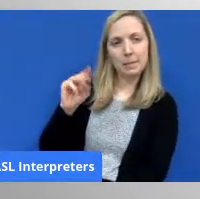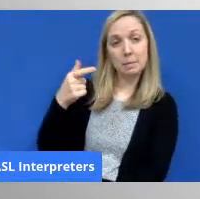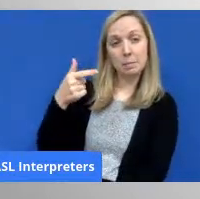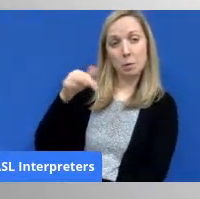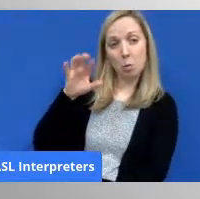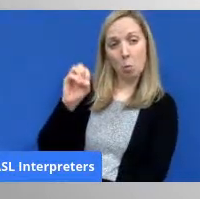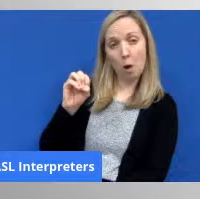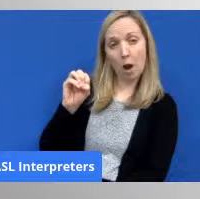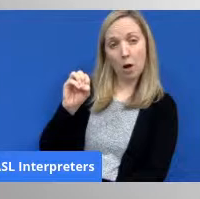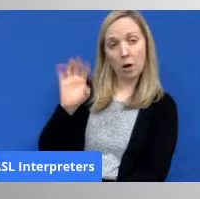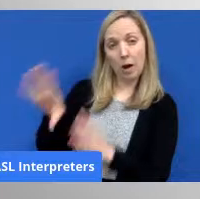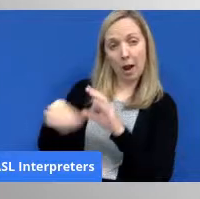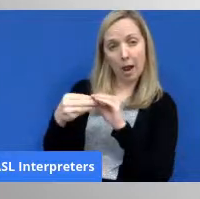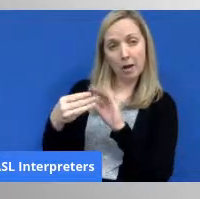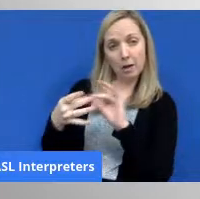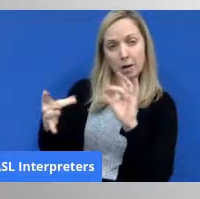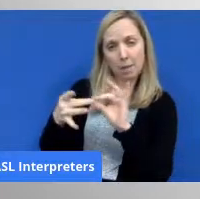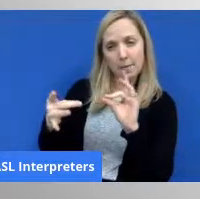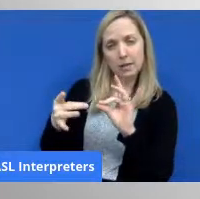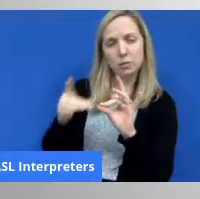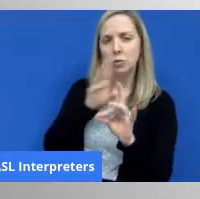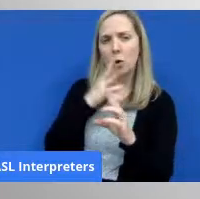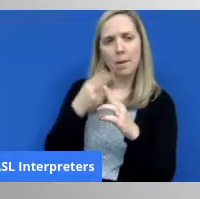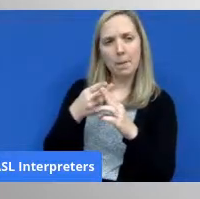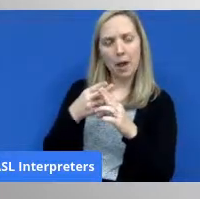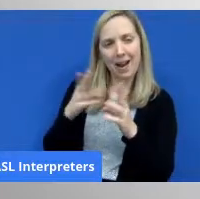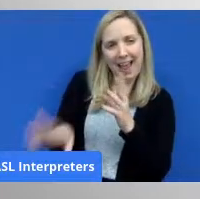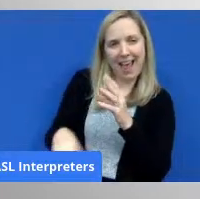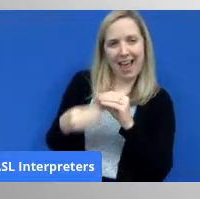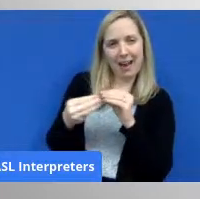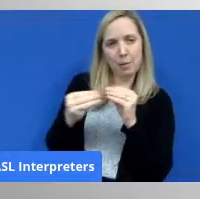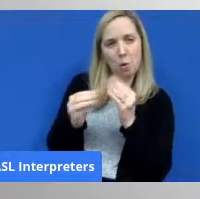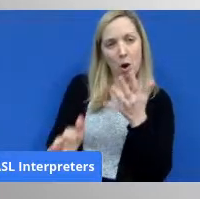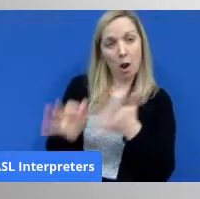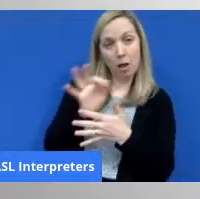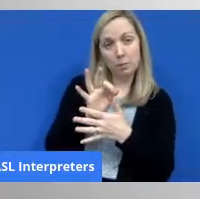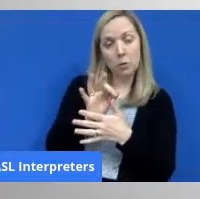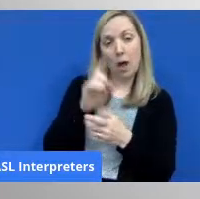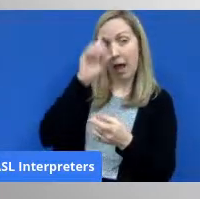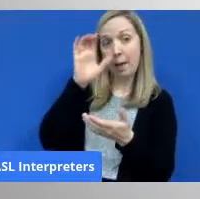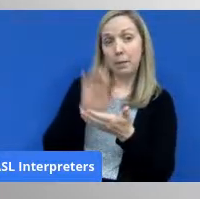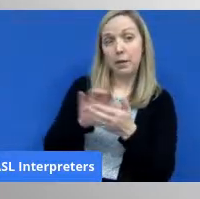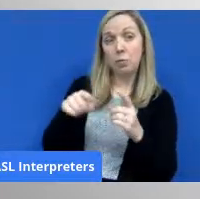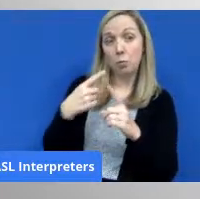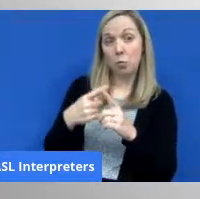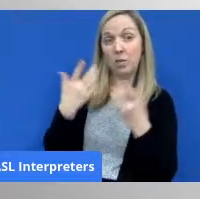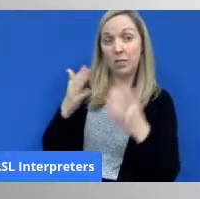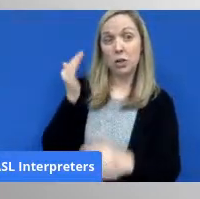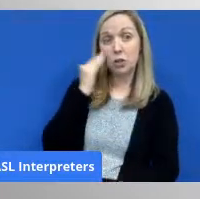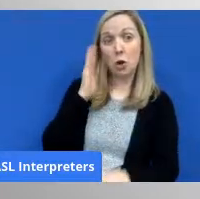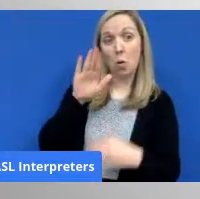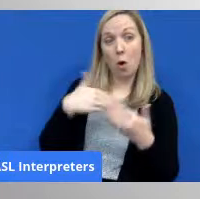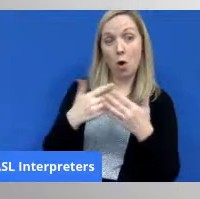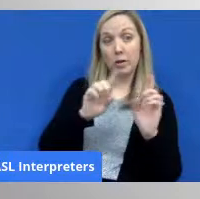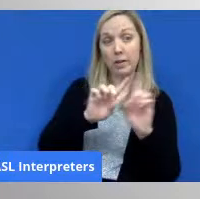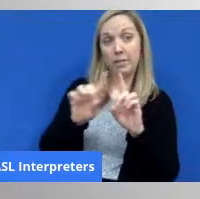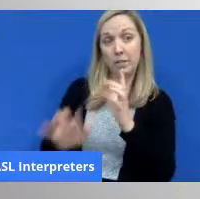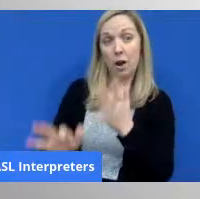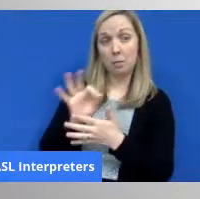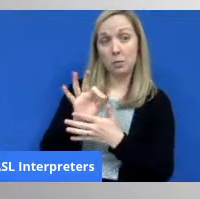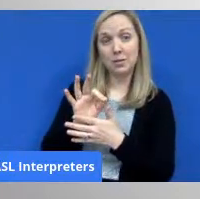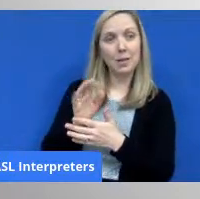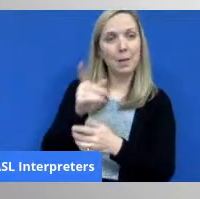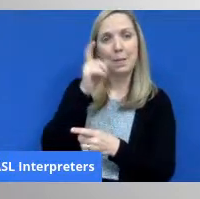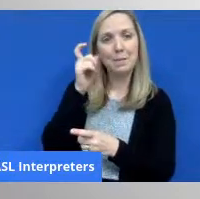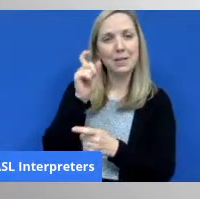really believe, like, once we know exactly, then we can, because different funding sources and options, are tailored